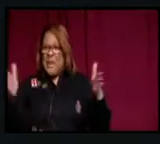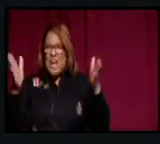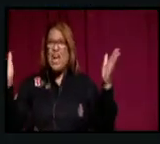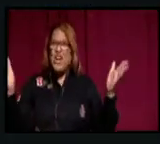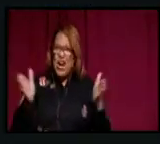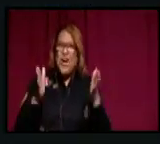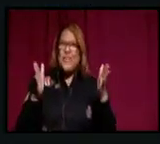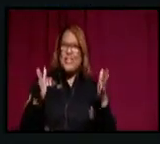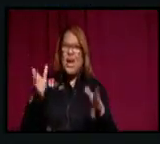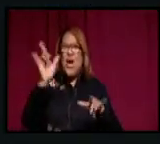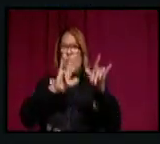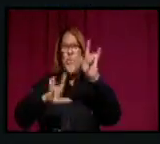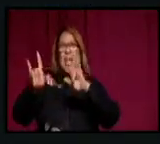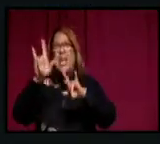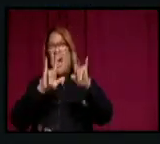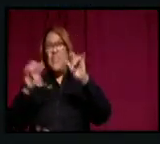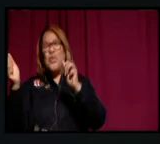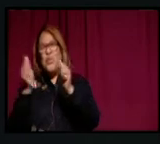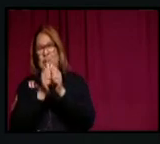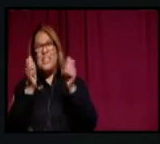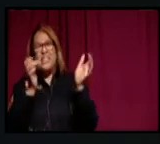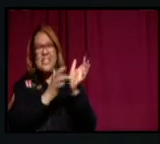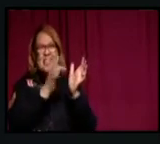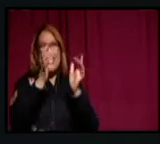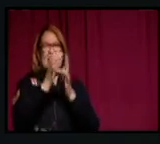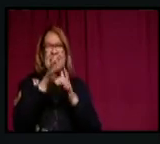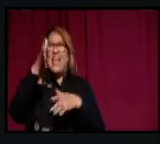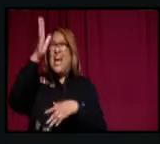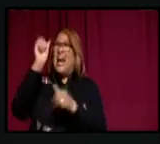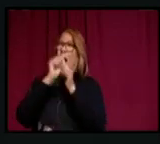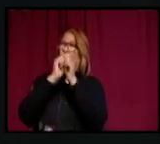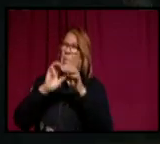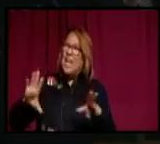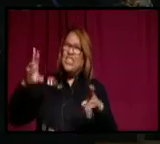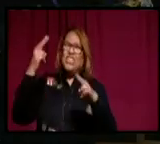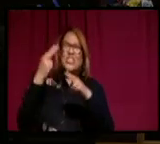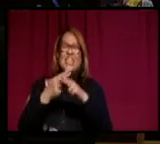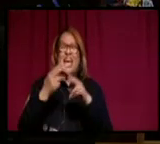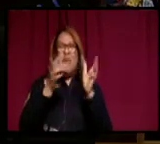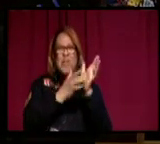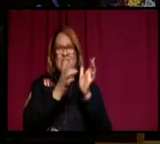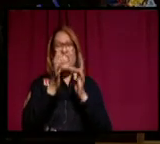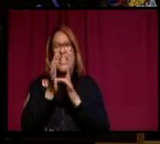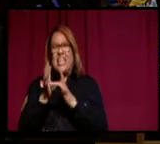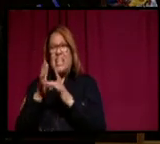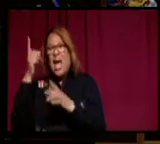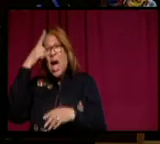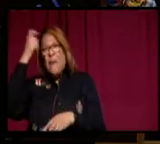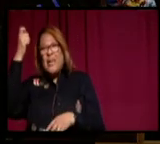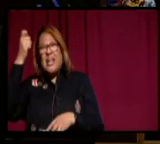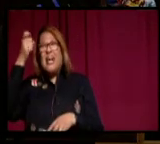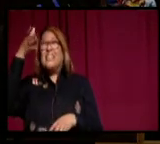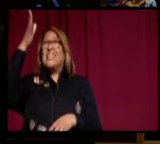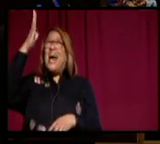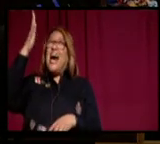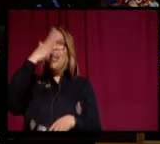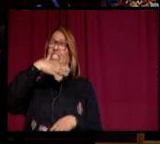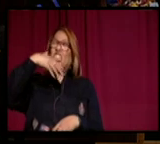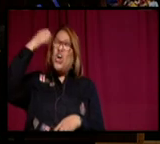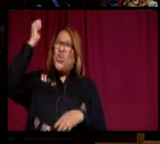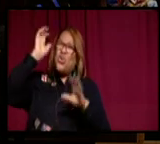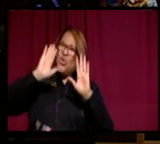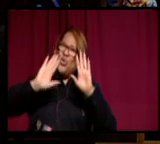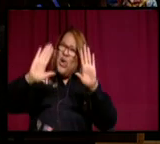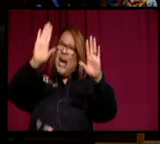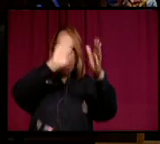encouraged. We love you with the love of Jesus. Yes. God bless you in Jesus' name. Hallelujah. Because God is the greatest power. Yes.